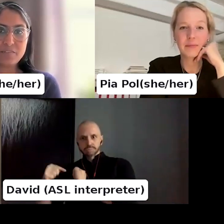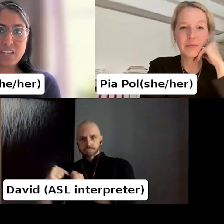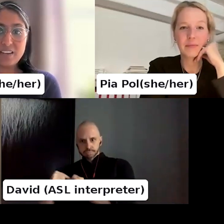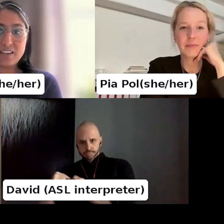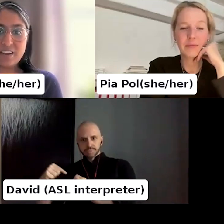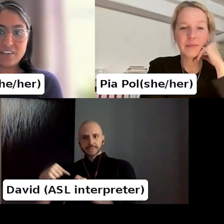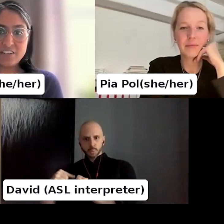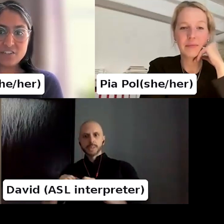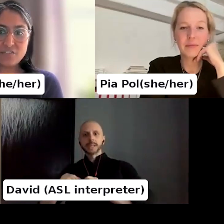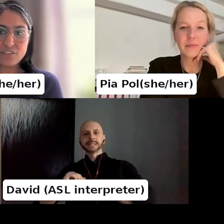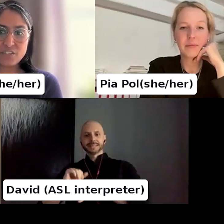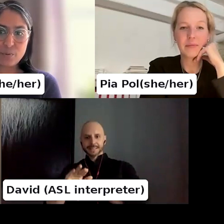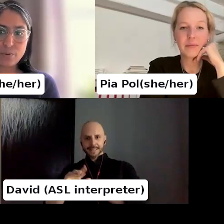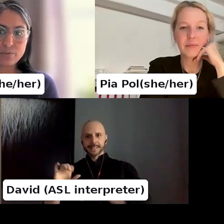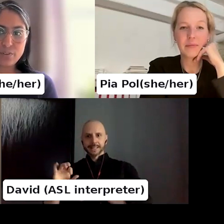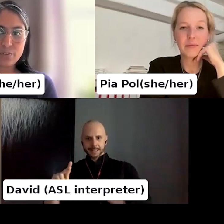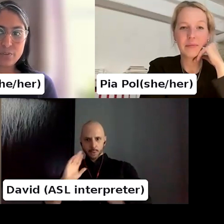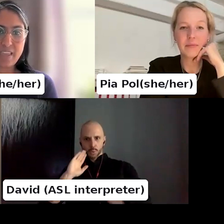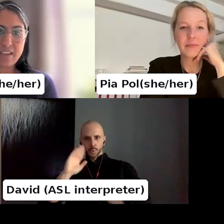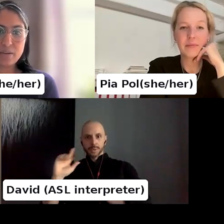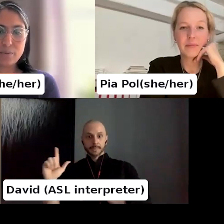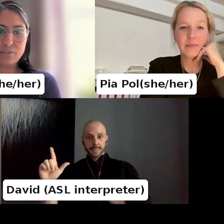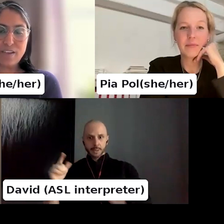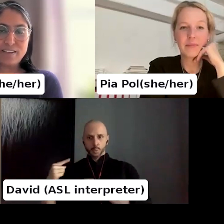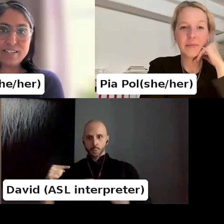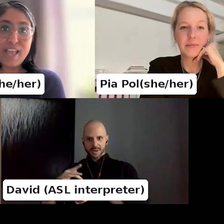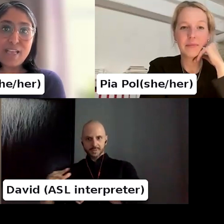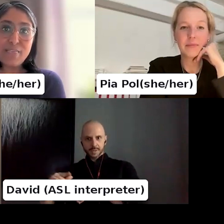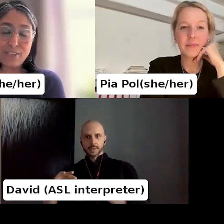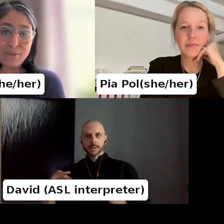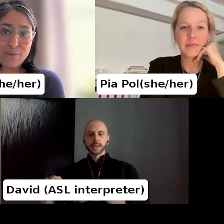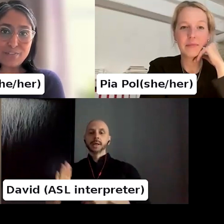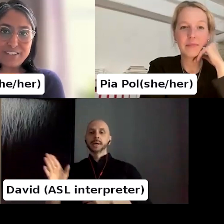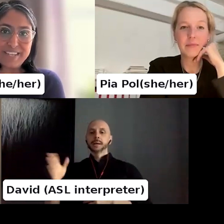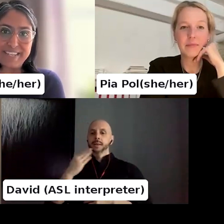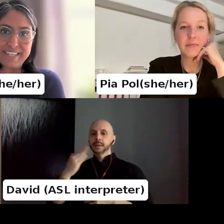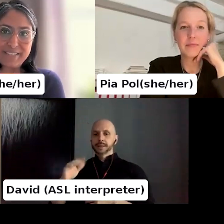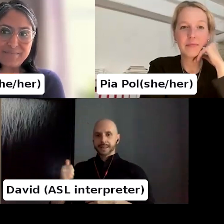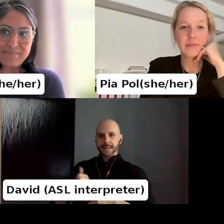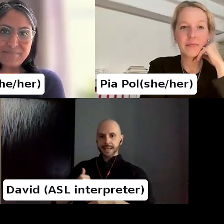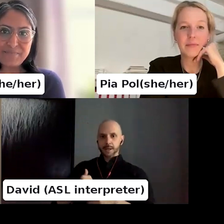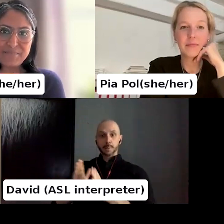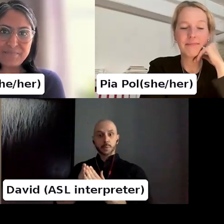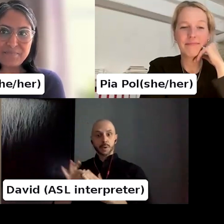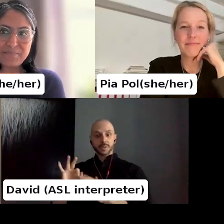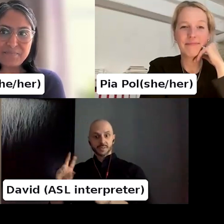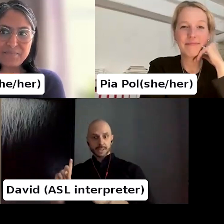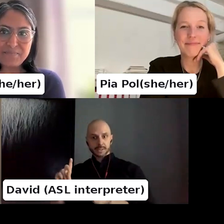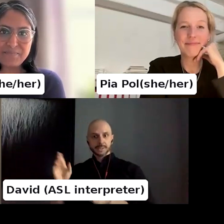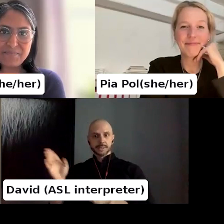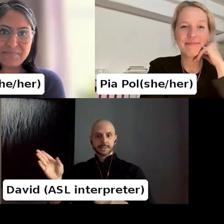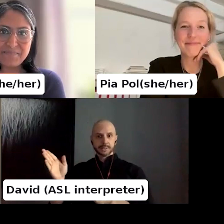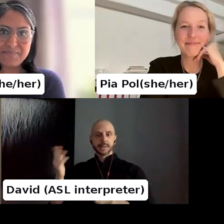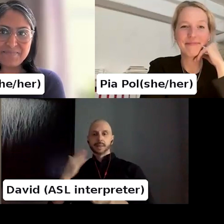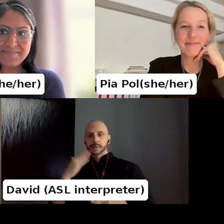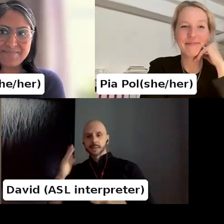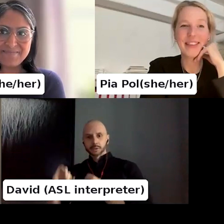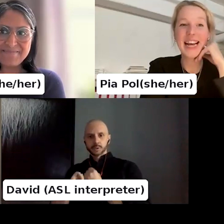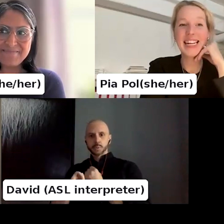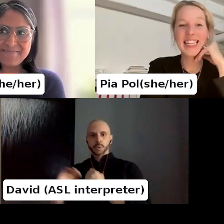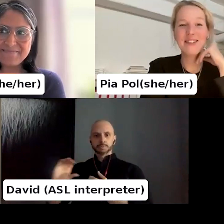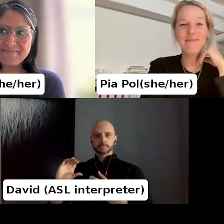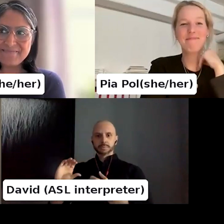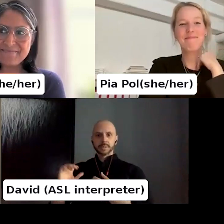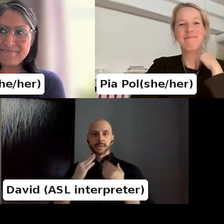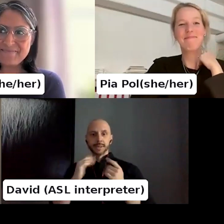the department of Canadian heritage for their support through the Canada book fund. Thank you all for attending. Thank you so much.